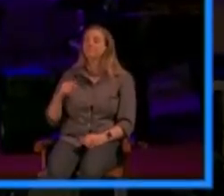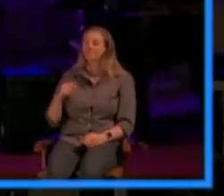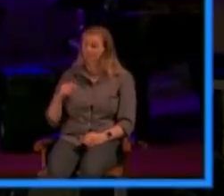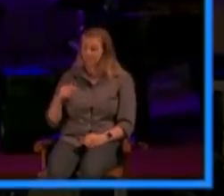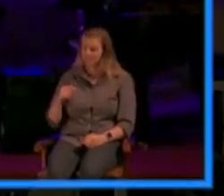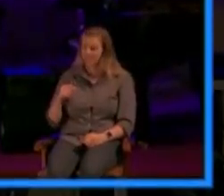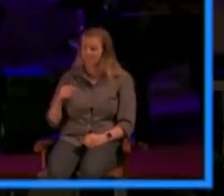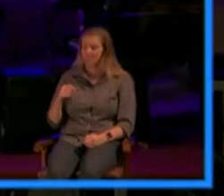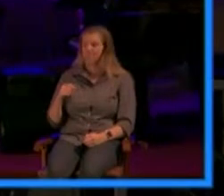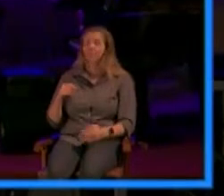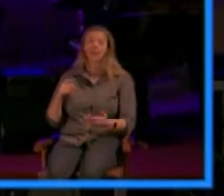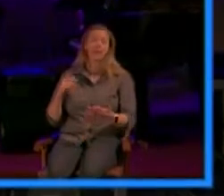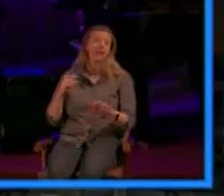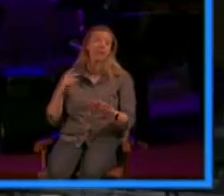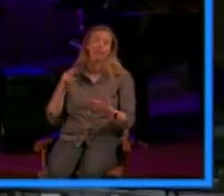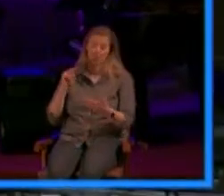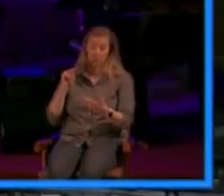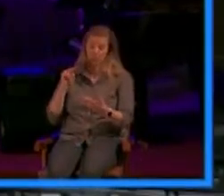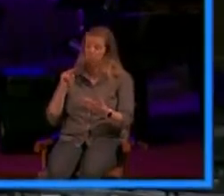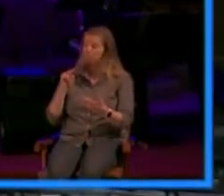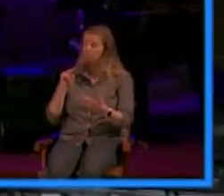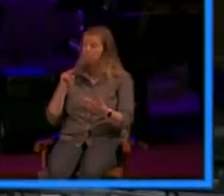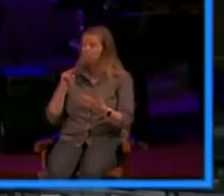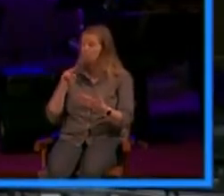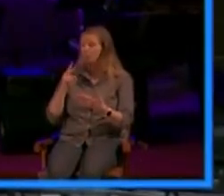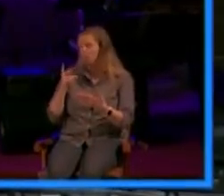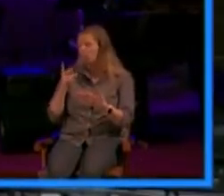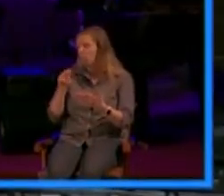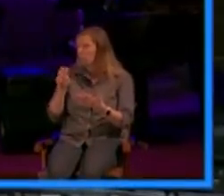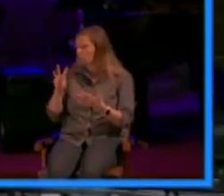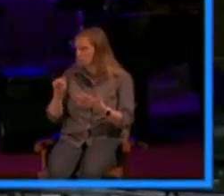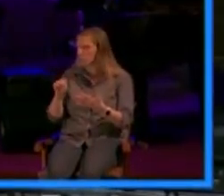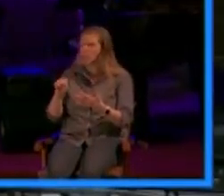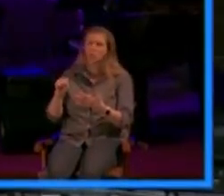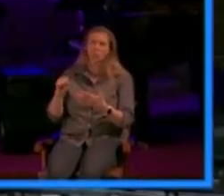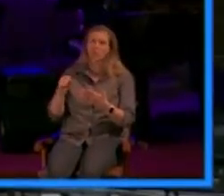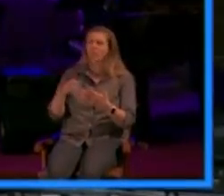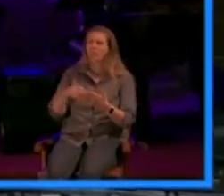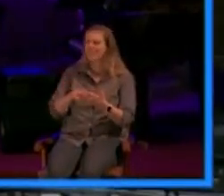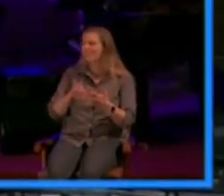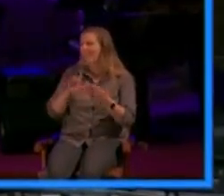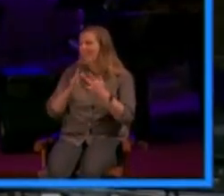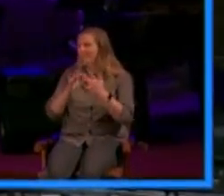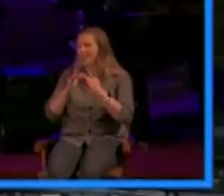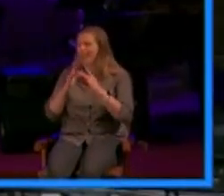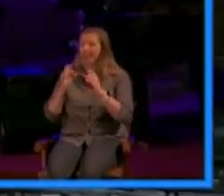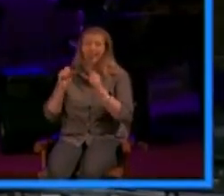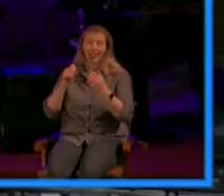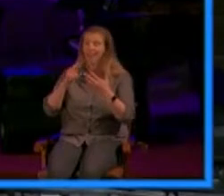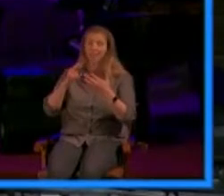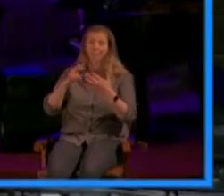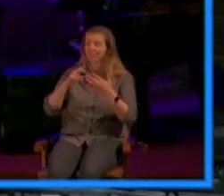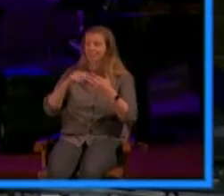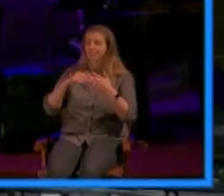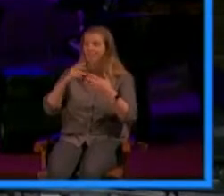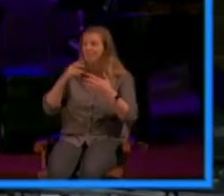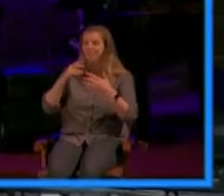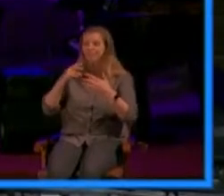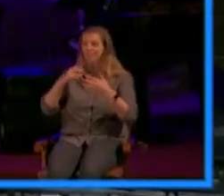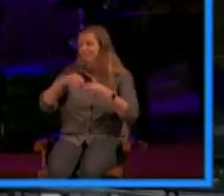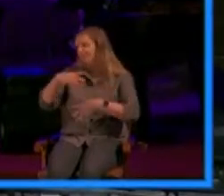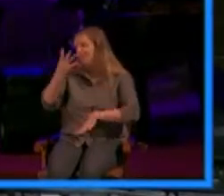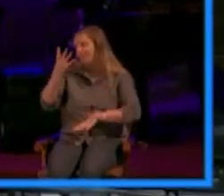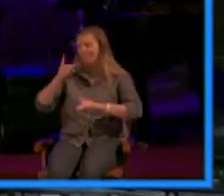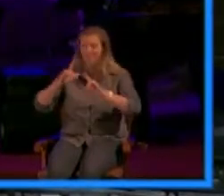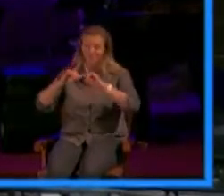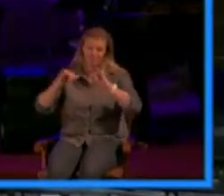post something on social media does not give any of us a pass to use godless gossip against something if we know